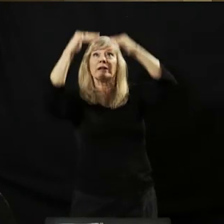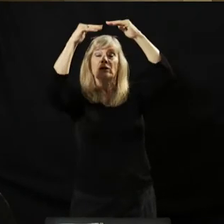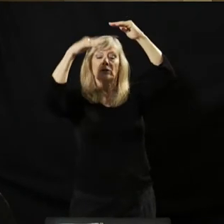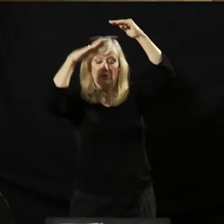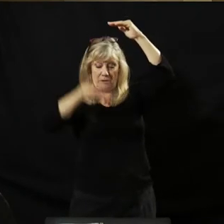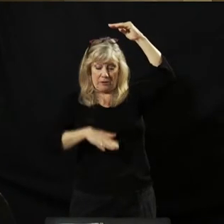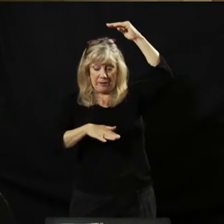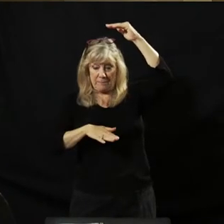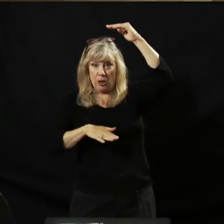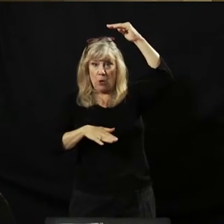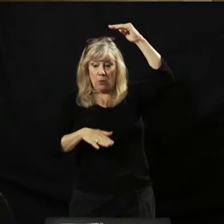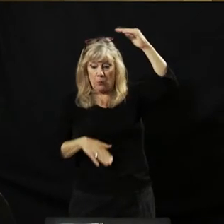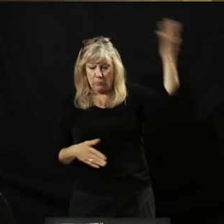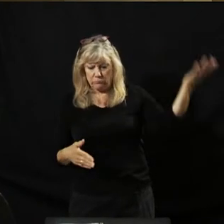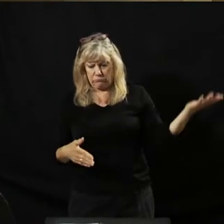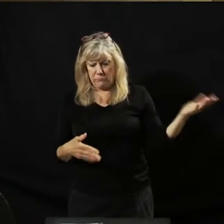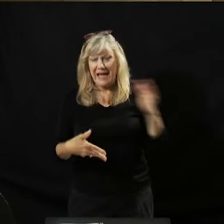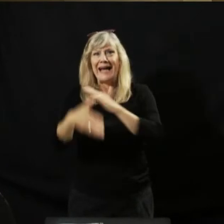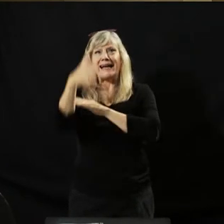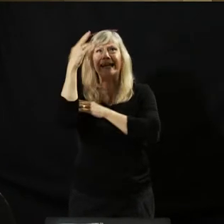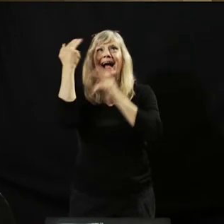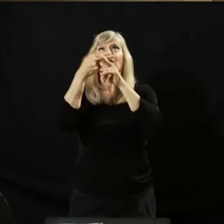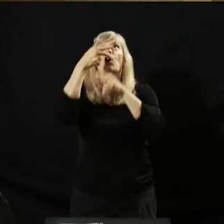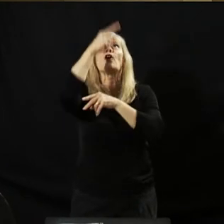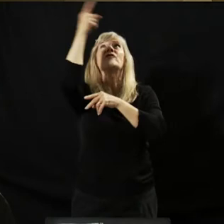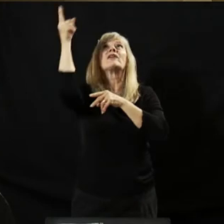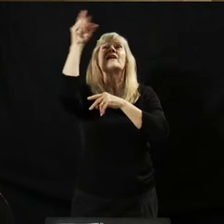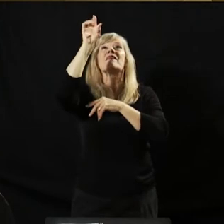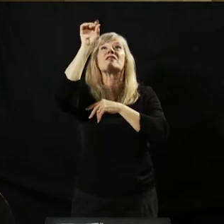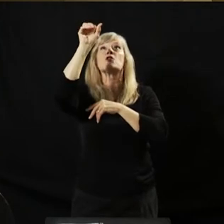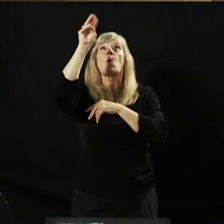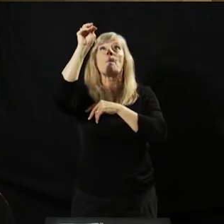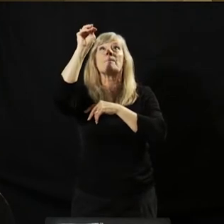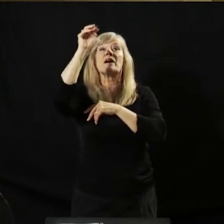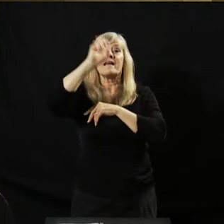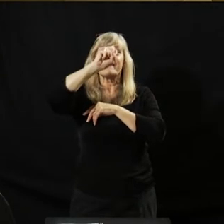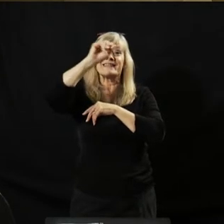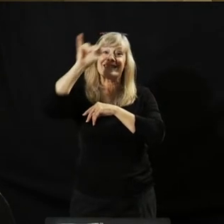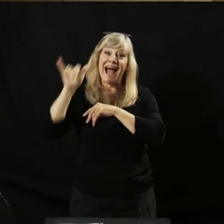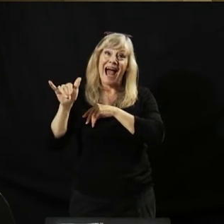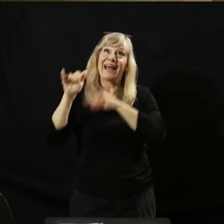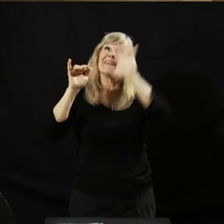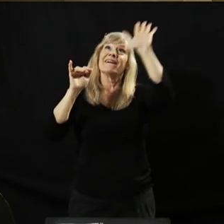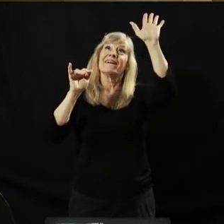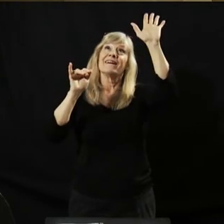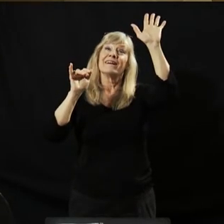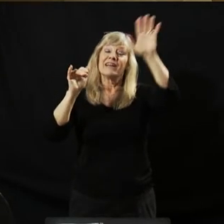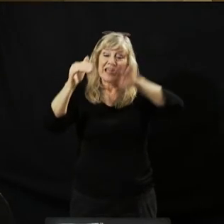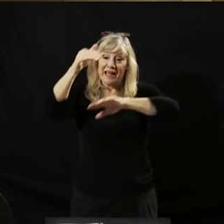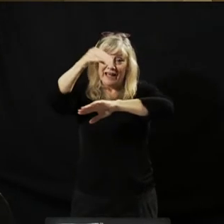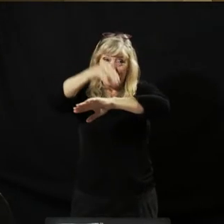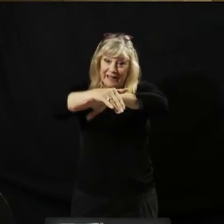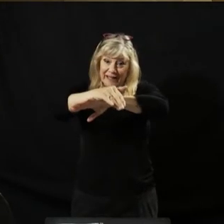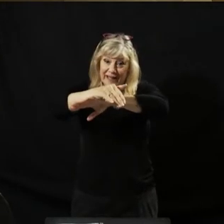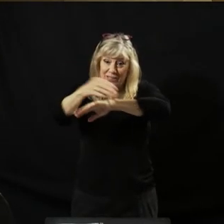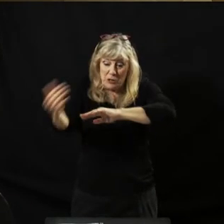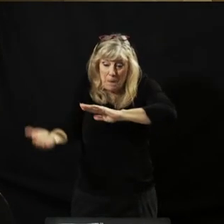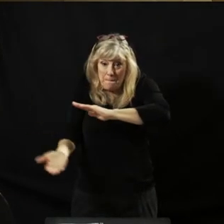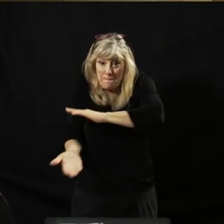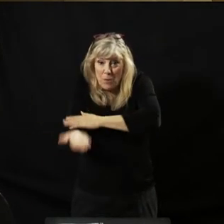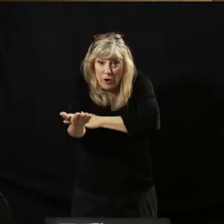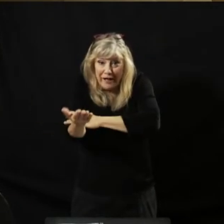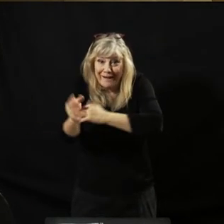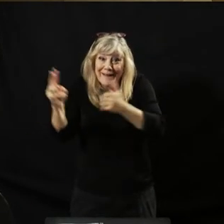it. God called the dome the sky. Evening came, and morning followed,